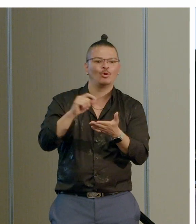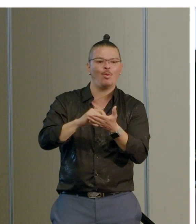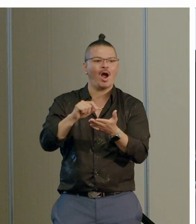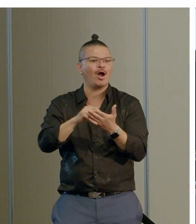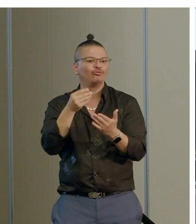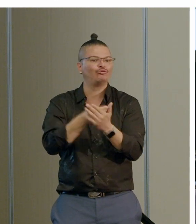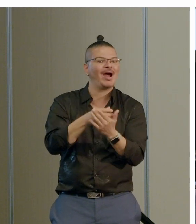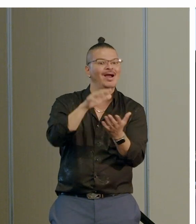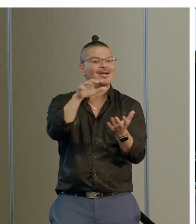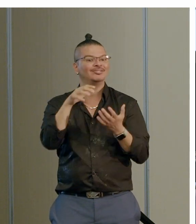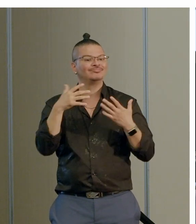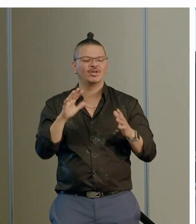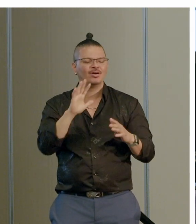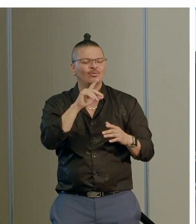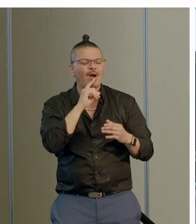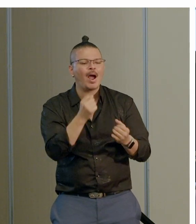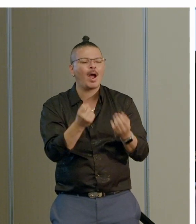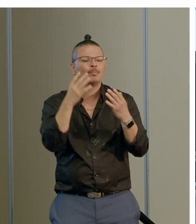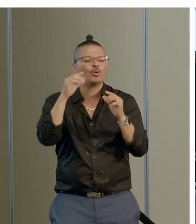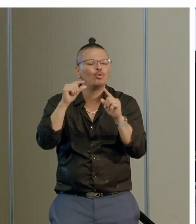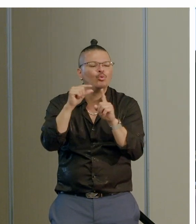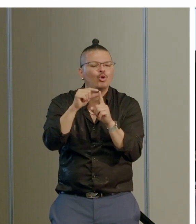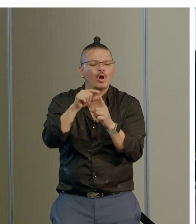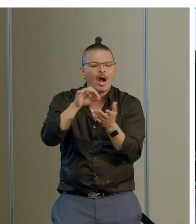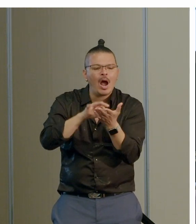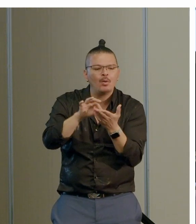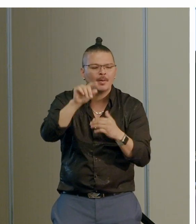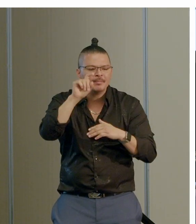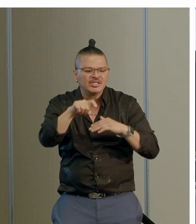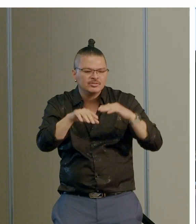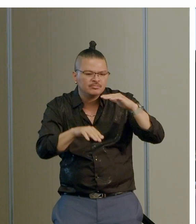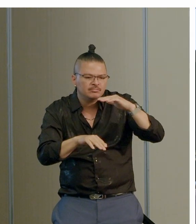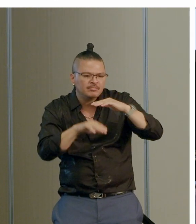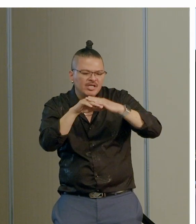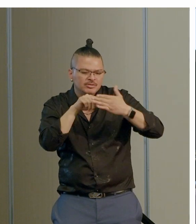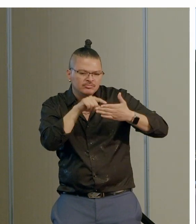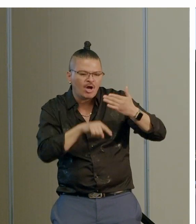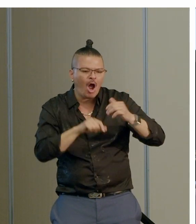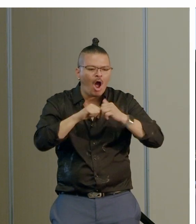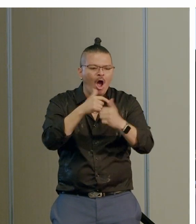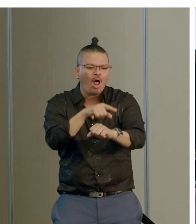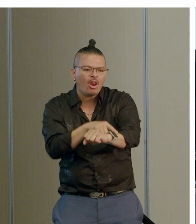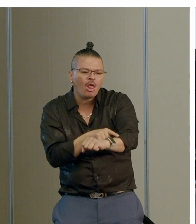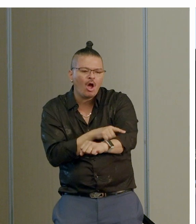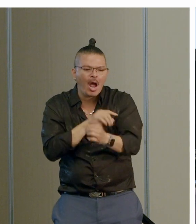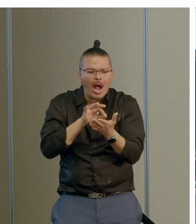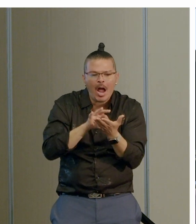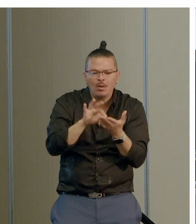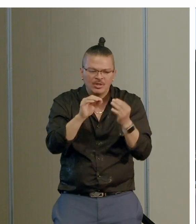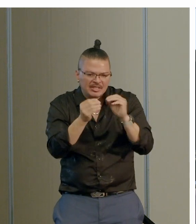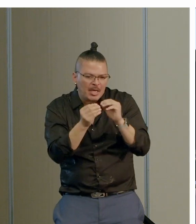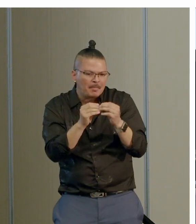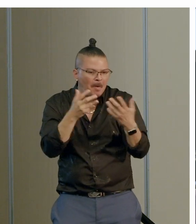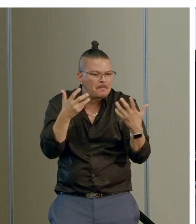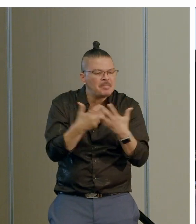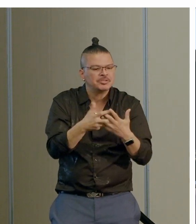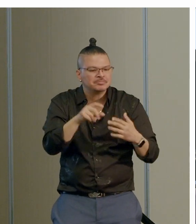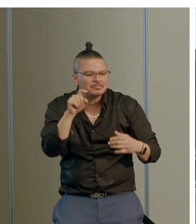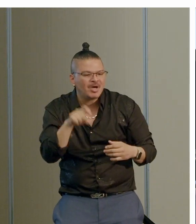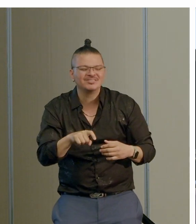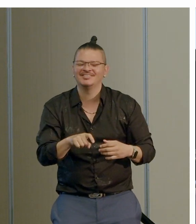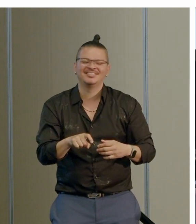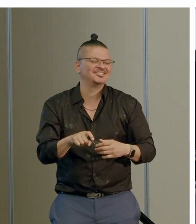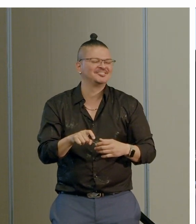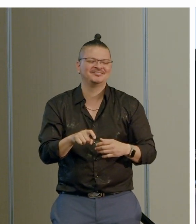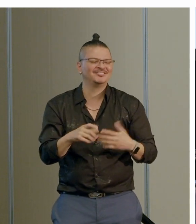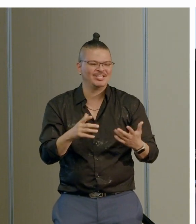It's almost as bad as if you're helping a kid write a scholarship. I mean, like, make the word count, right? But there's a lot to